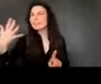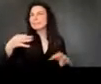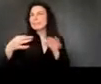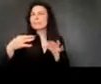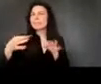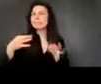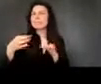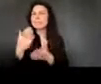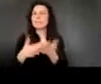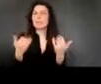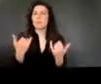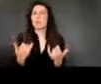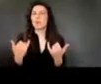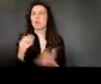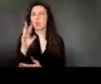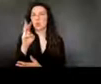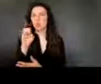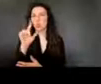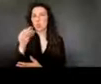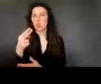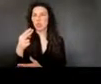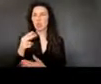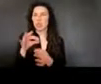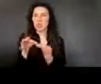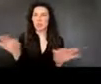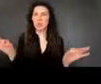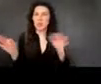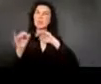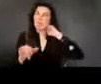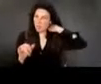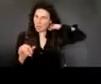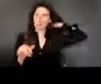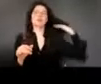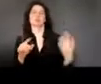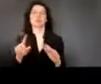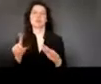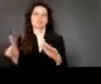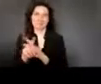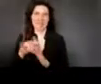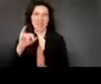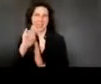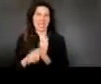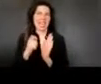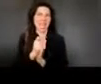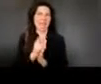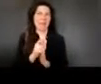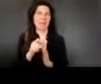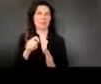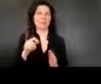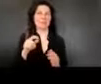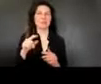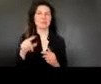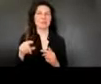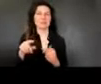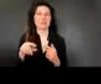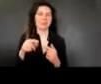language identity that emerges at this time in answer to these historical changes. And then maybe most significantly, I